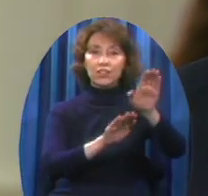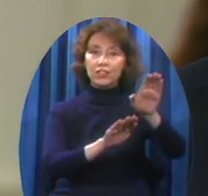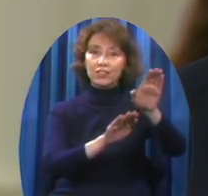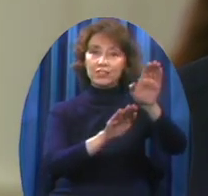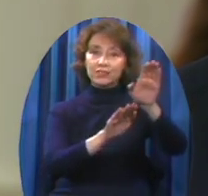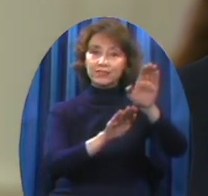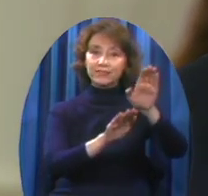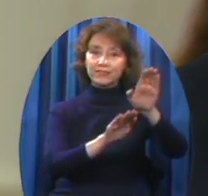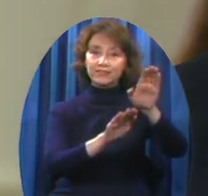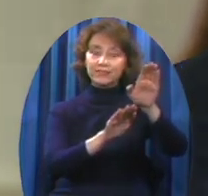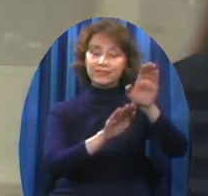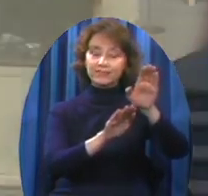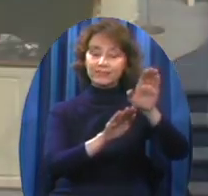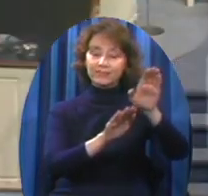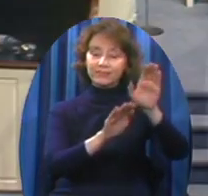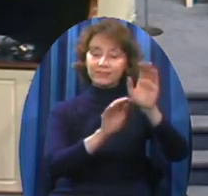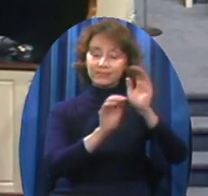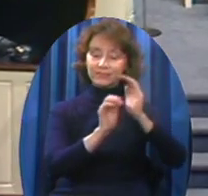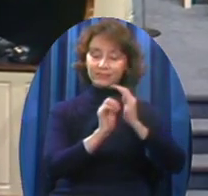hill.